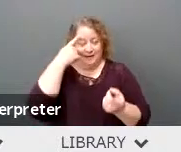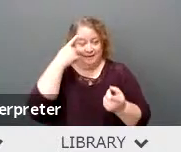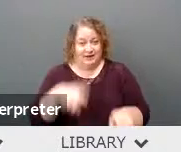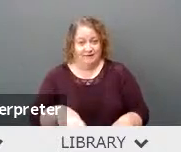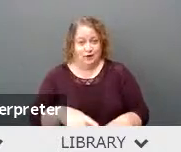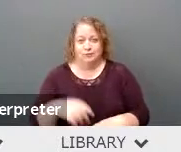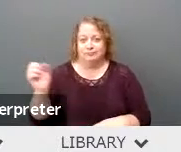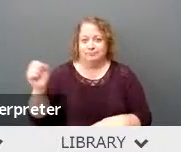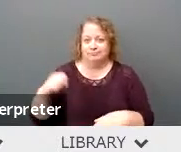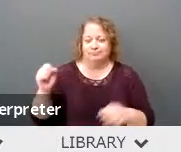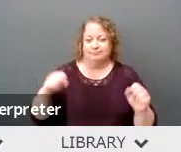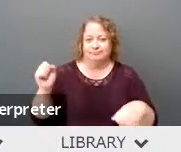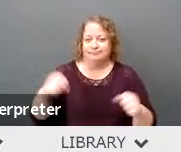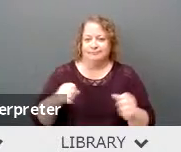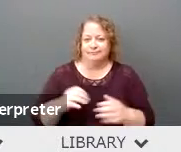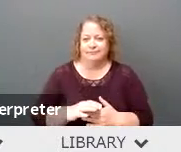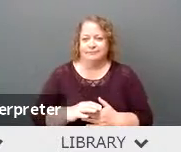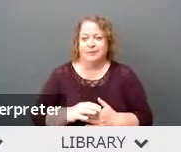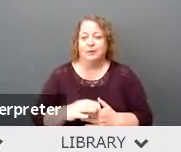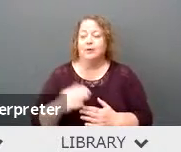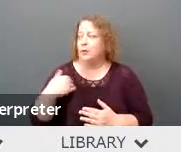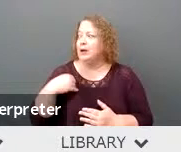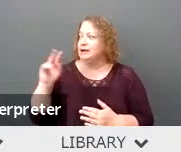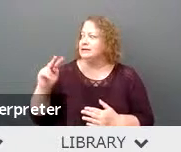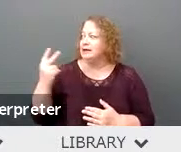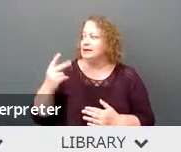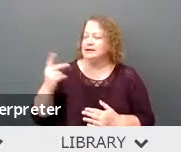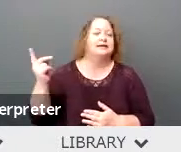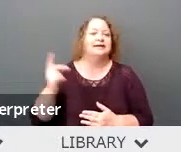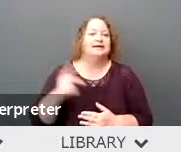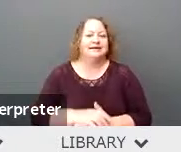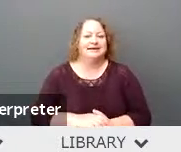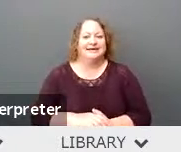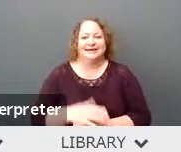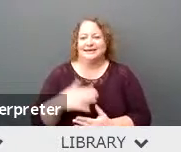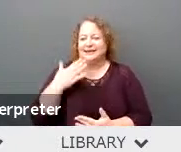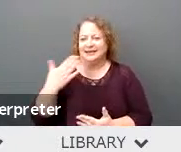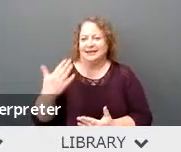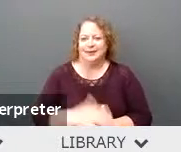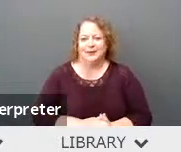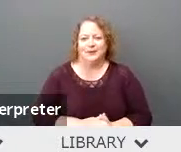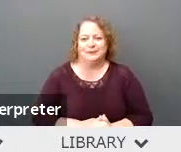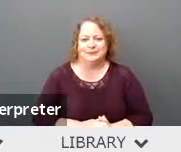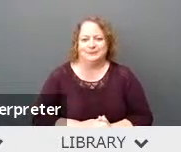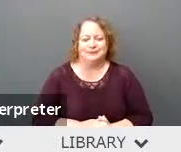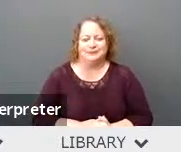All in favor? Aye. Do we have a second? Oh, we had a I second. second. We had a second. Thank you.